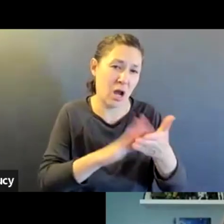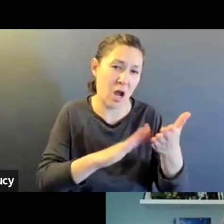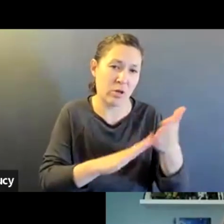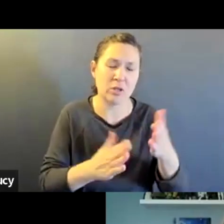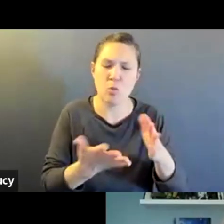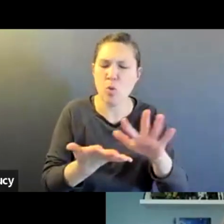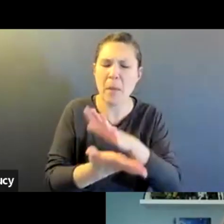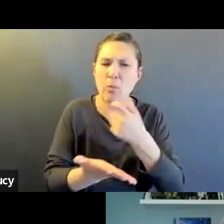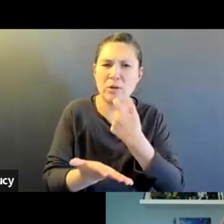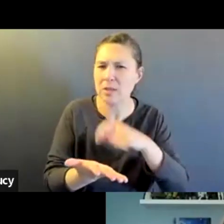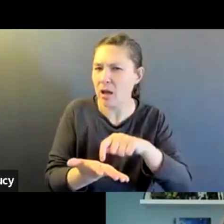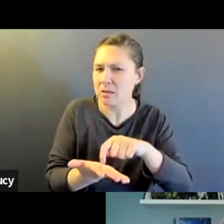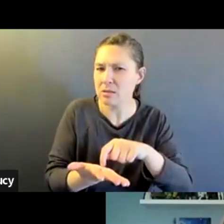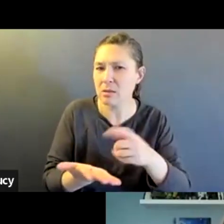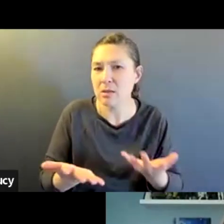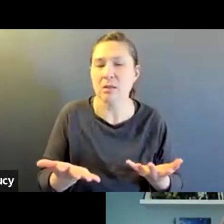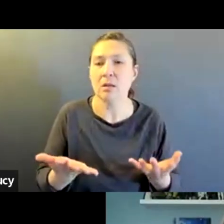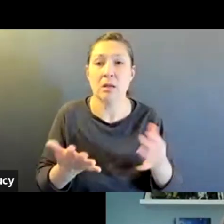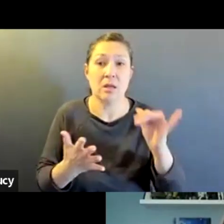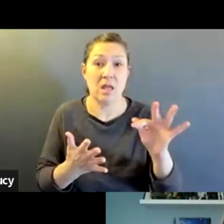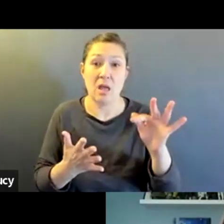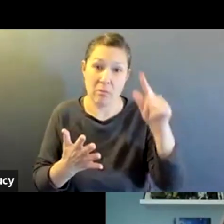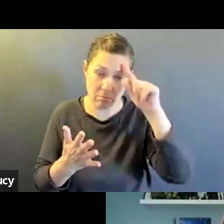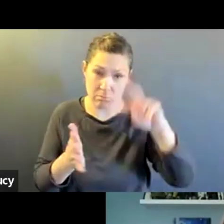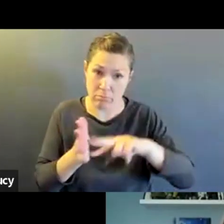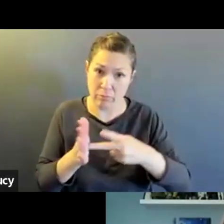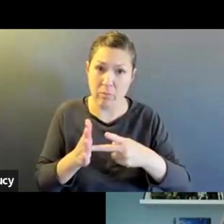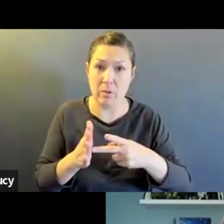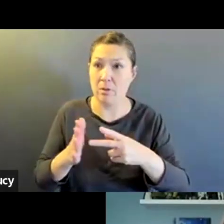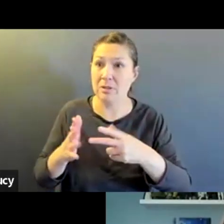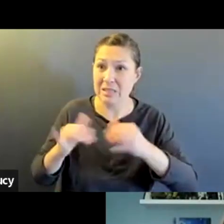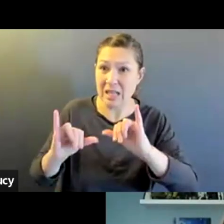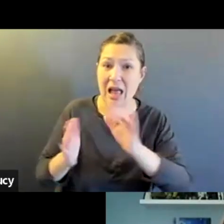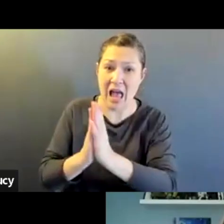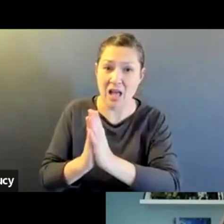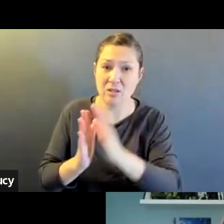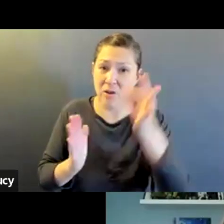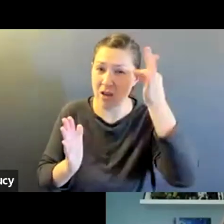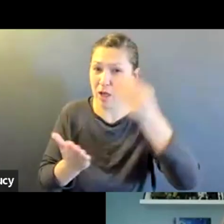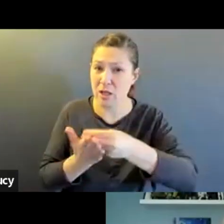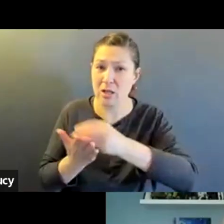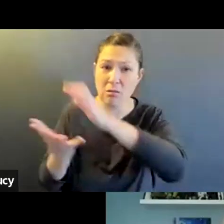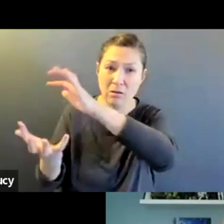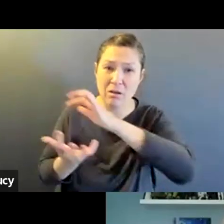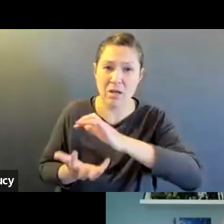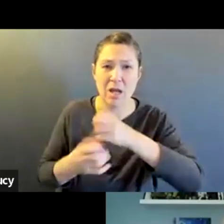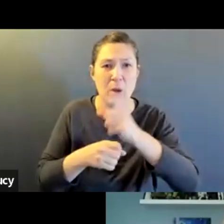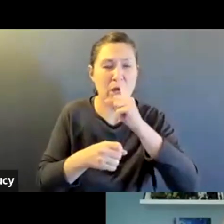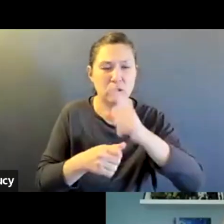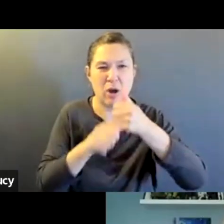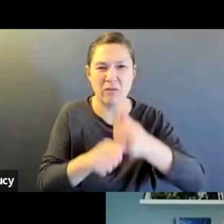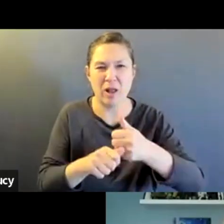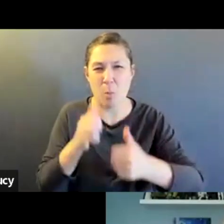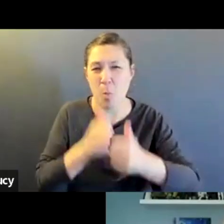And then if you are intending to pursue those federal dollars, just kind of like making sure what is the latest guidelines. And it is a lot to keep track